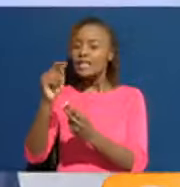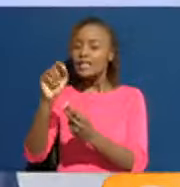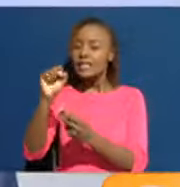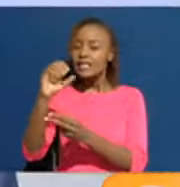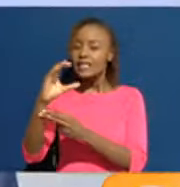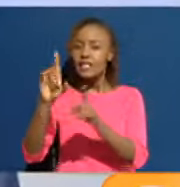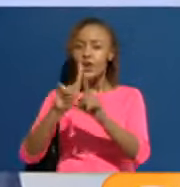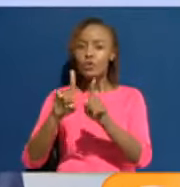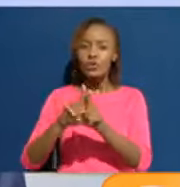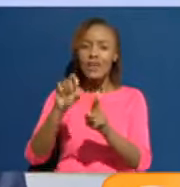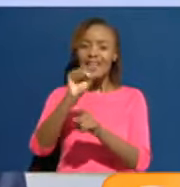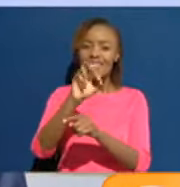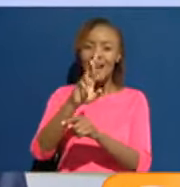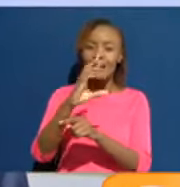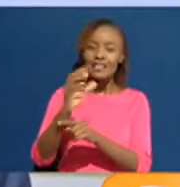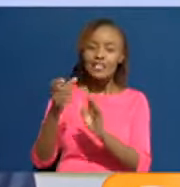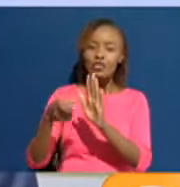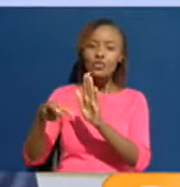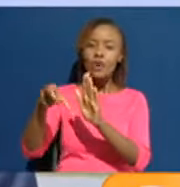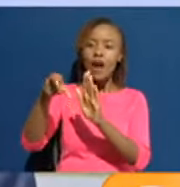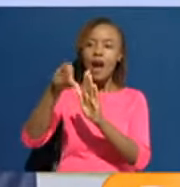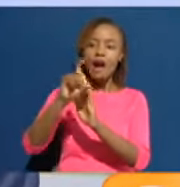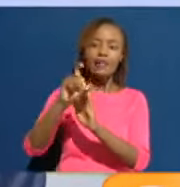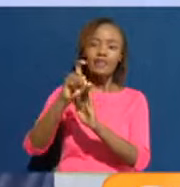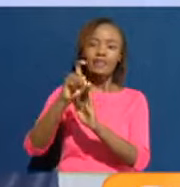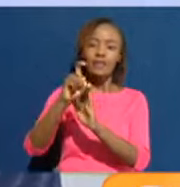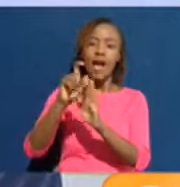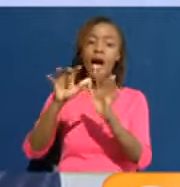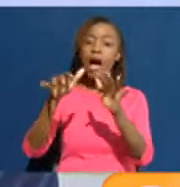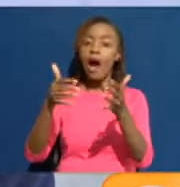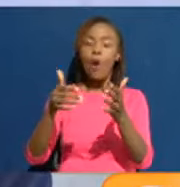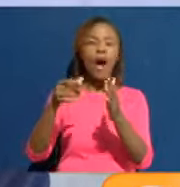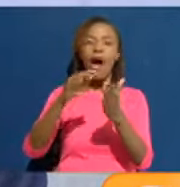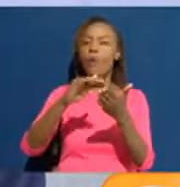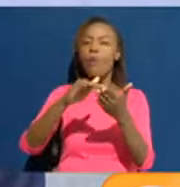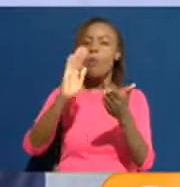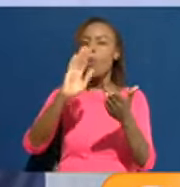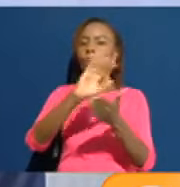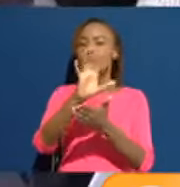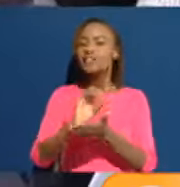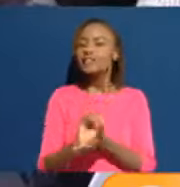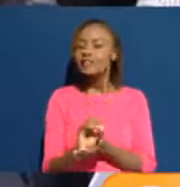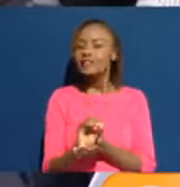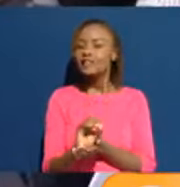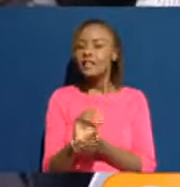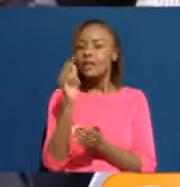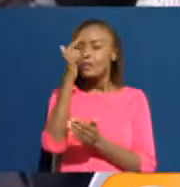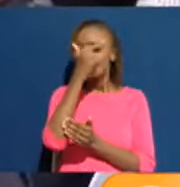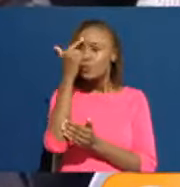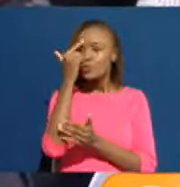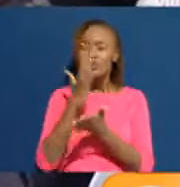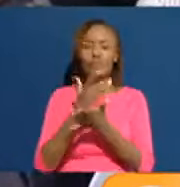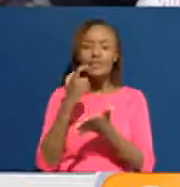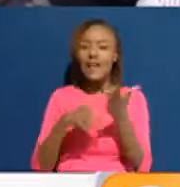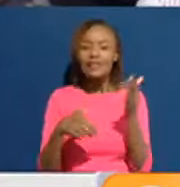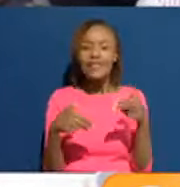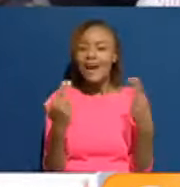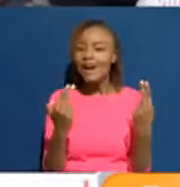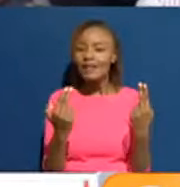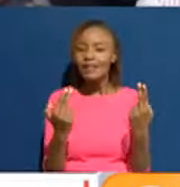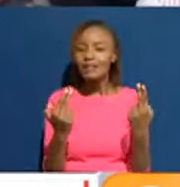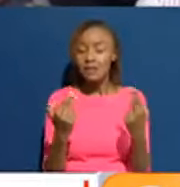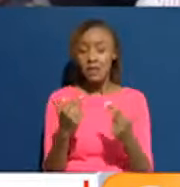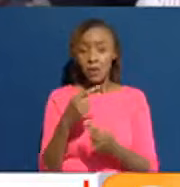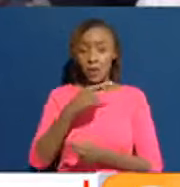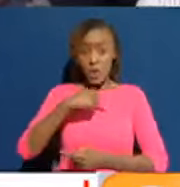hadi asilimia 60 ili kuwakimu walimu kutokana na gharama ya juu ya maisha. Our further commitment